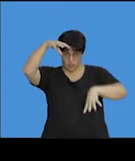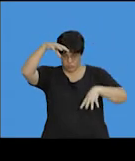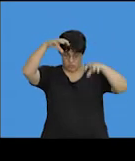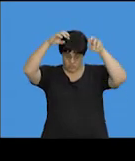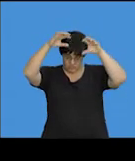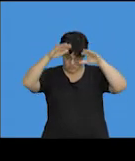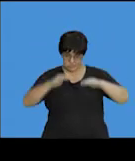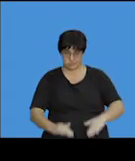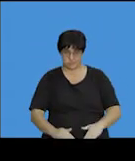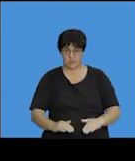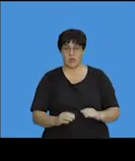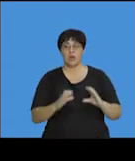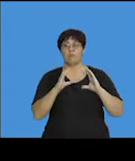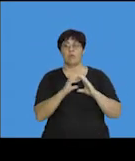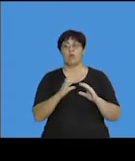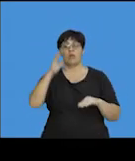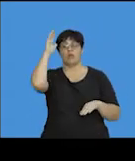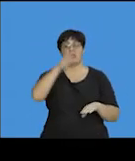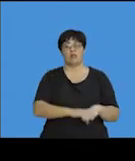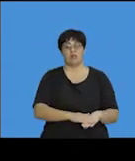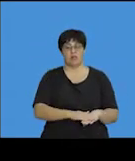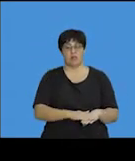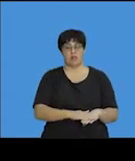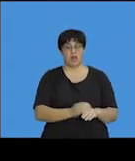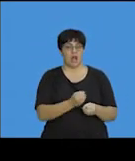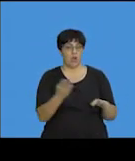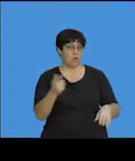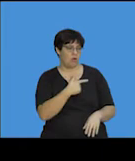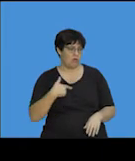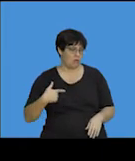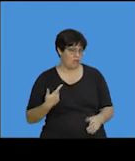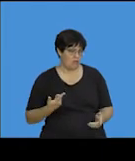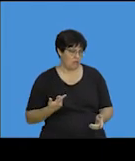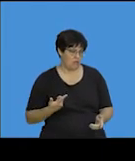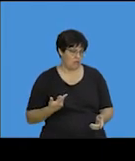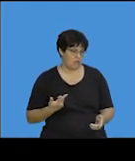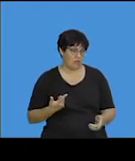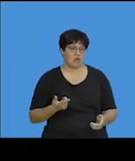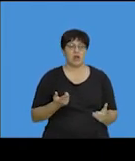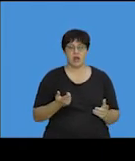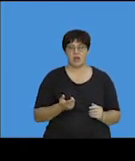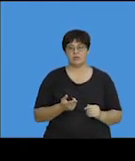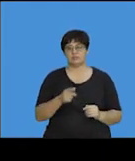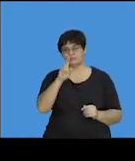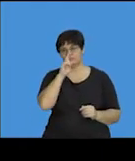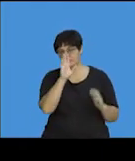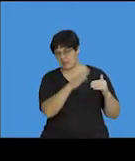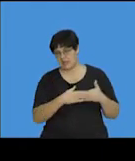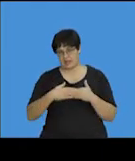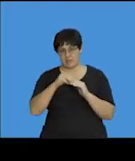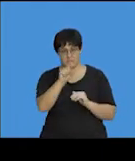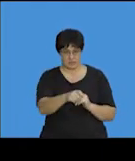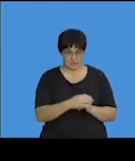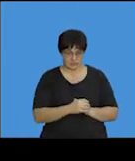Calculate the time it takes for the ball to hit the ground. We've got to think about